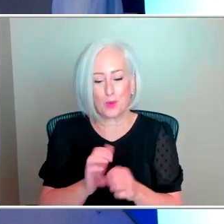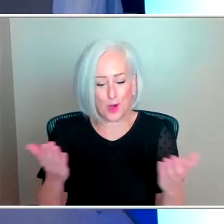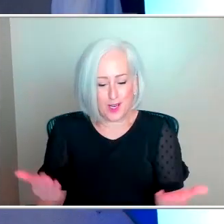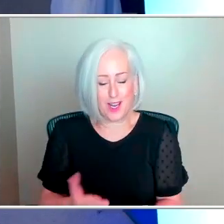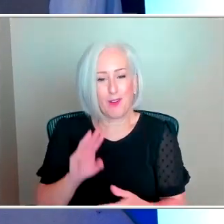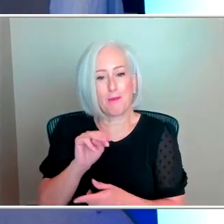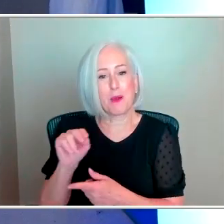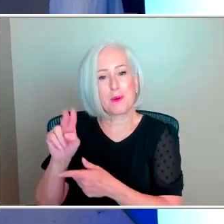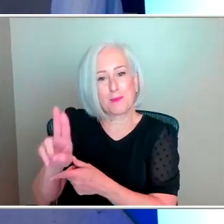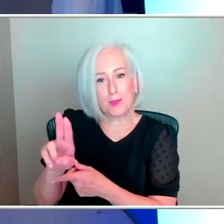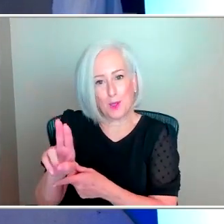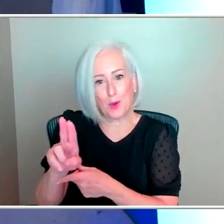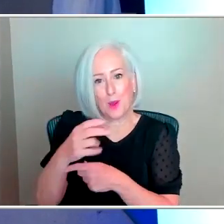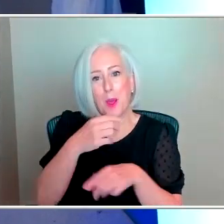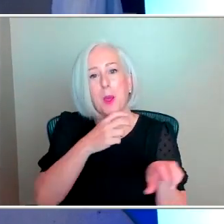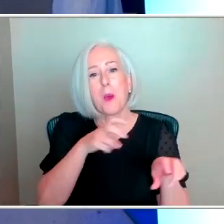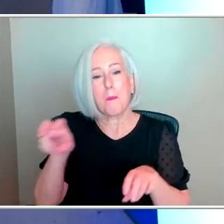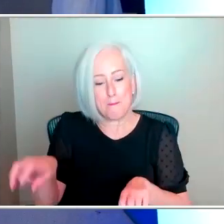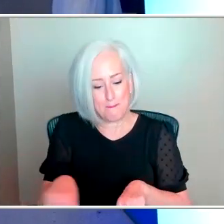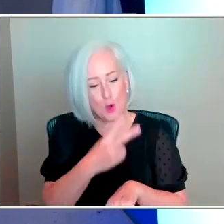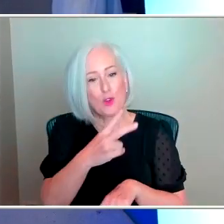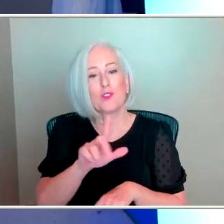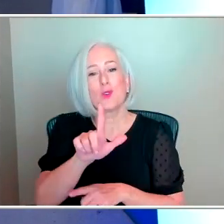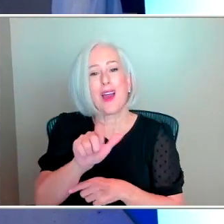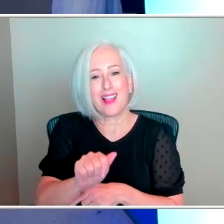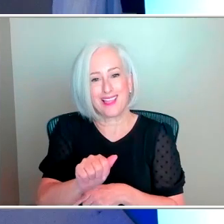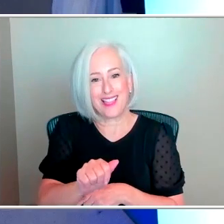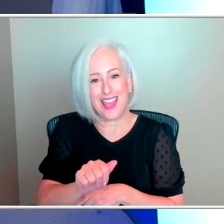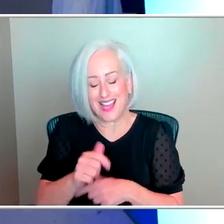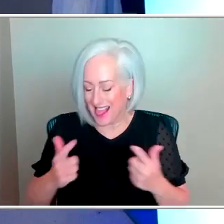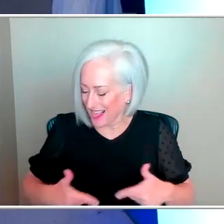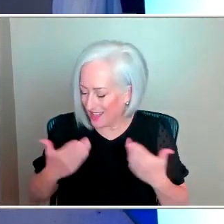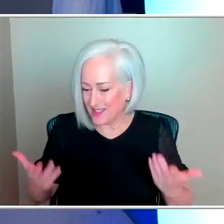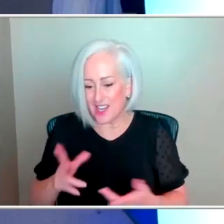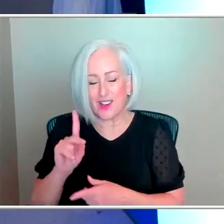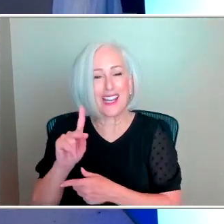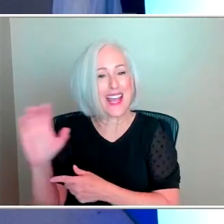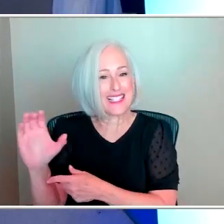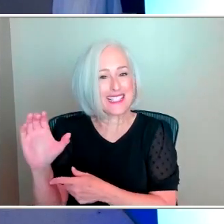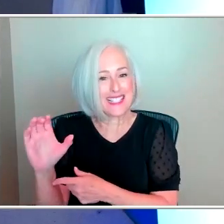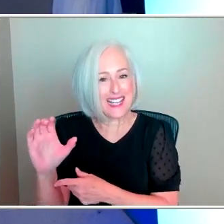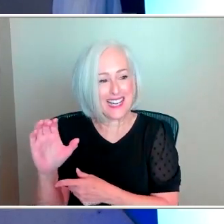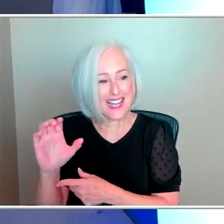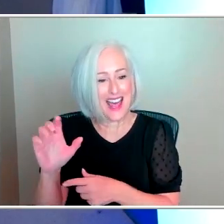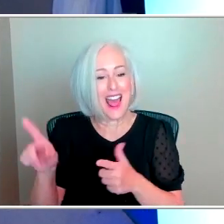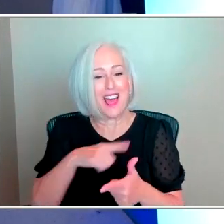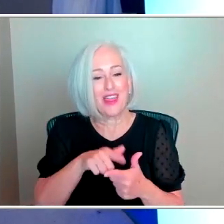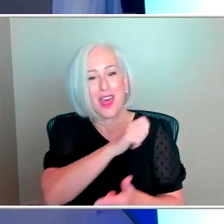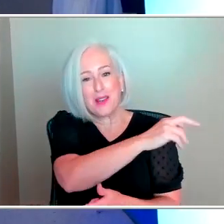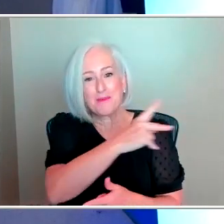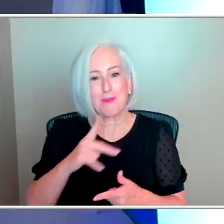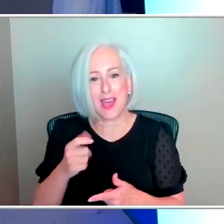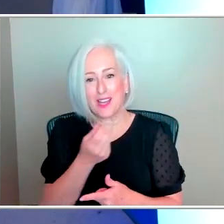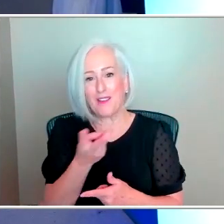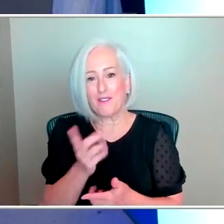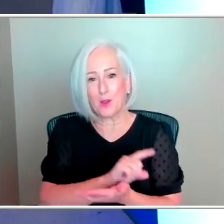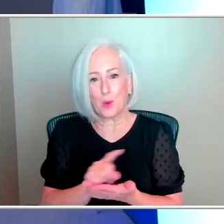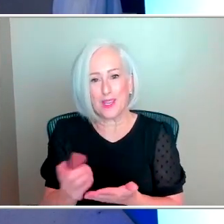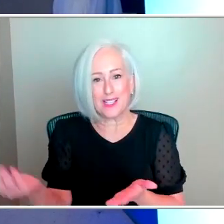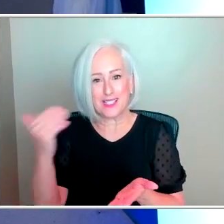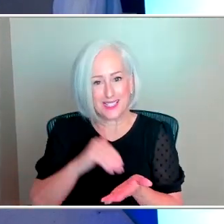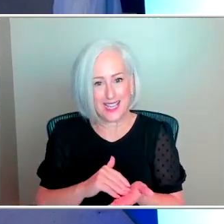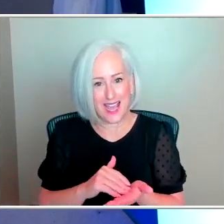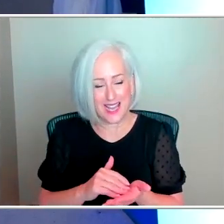Update moved out to LA, had spent his entire life here in the Midwest, moved to LA, and then came back just a few weeks ago for the first time. And I said,